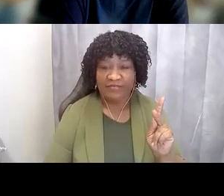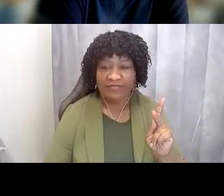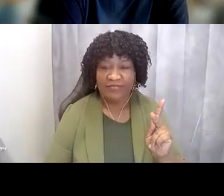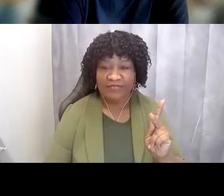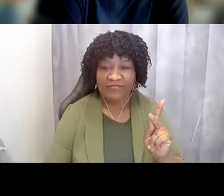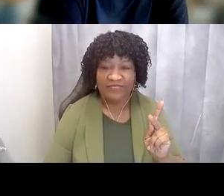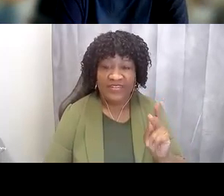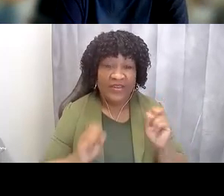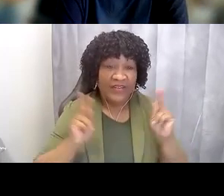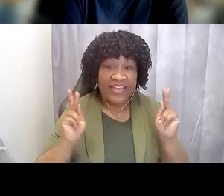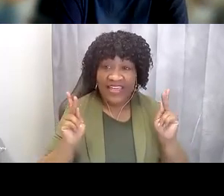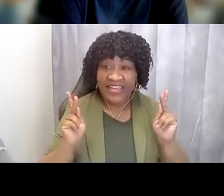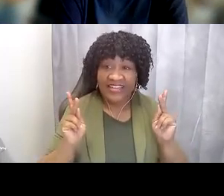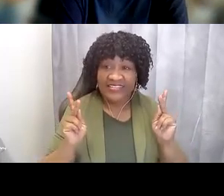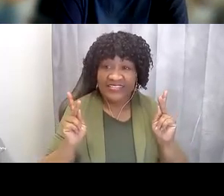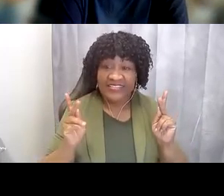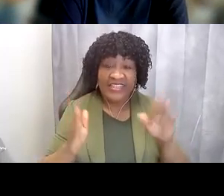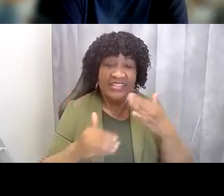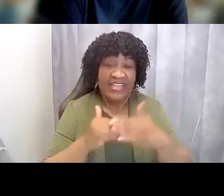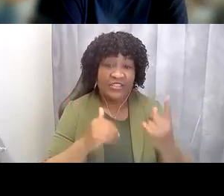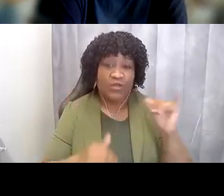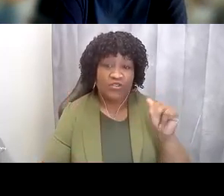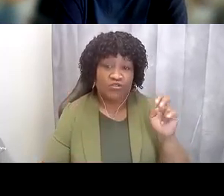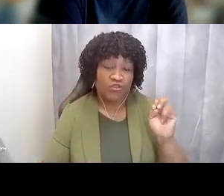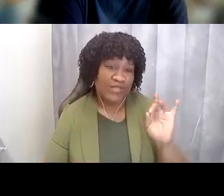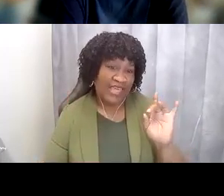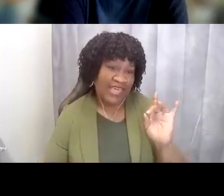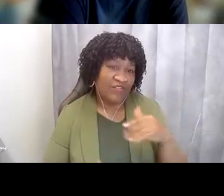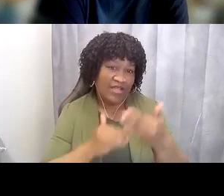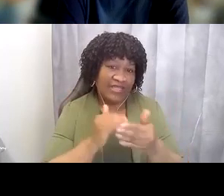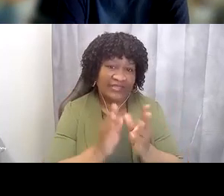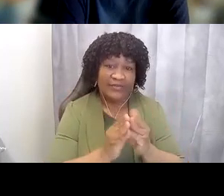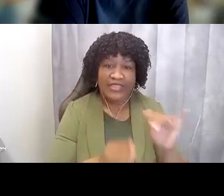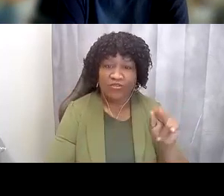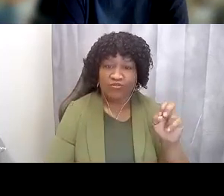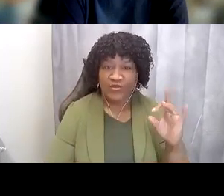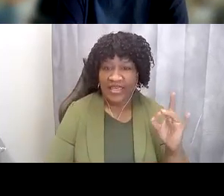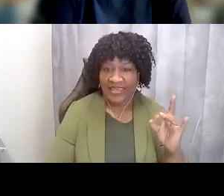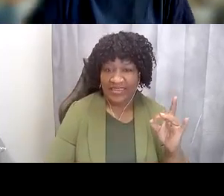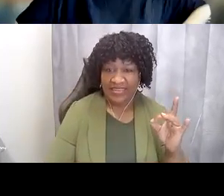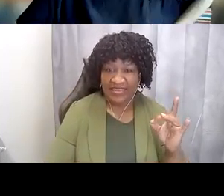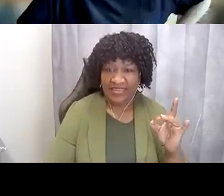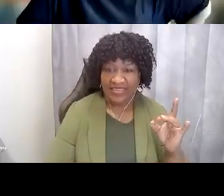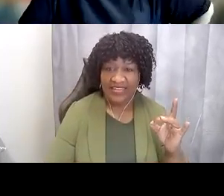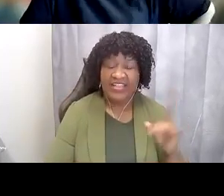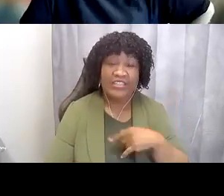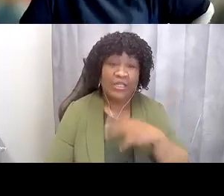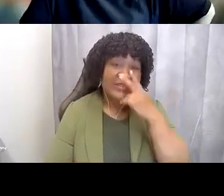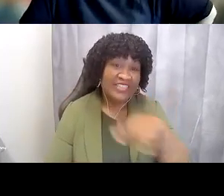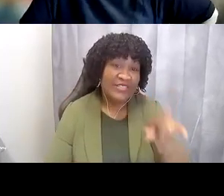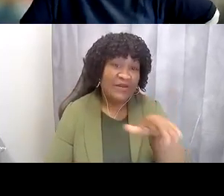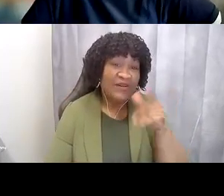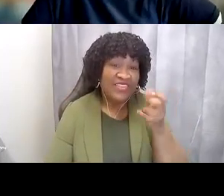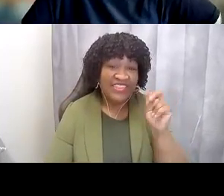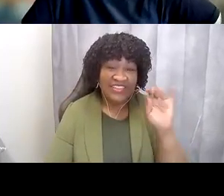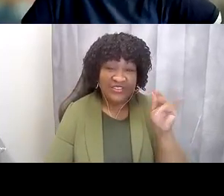All right, well, so the next June 8th is our next meeting. And so we will see you all then, and